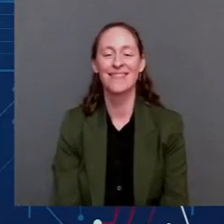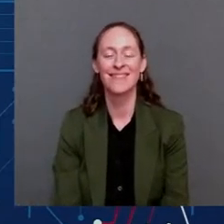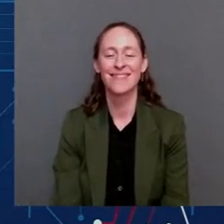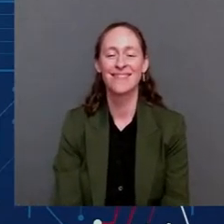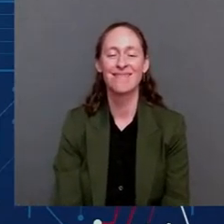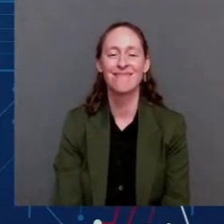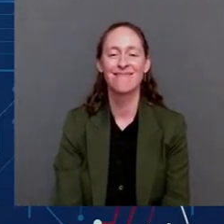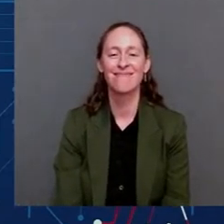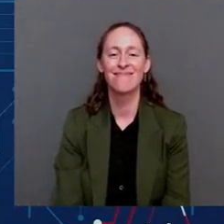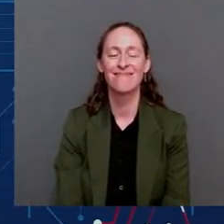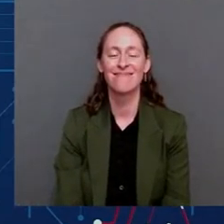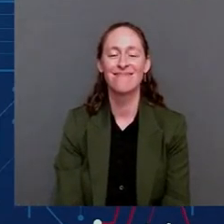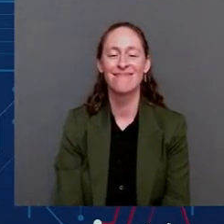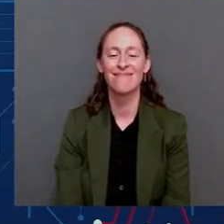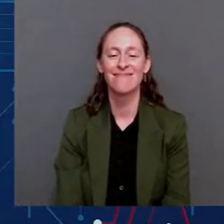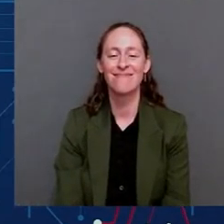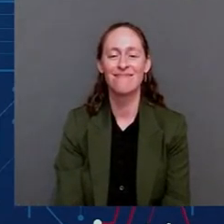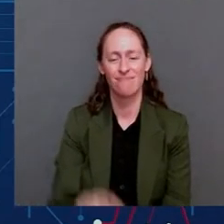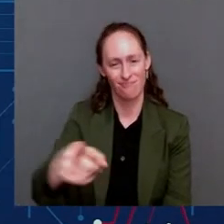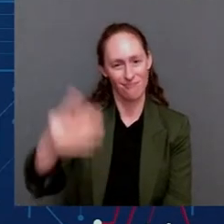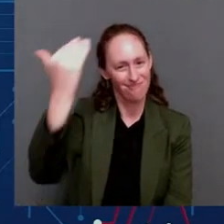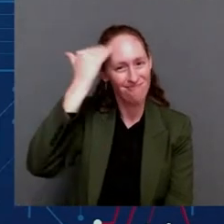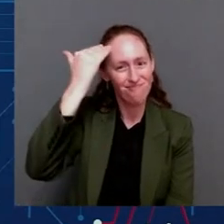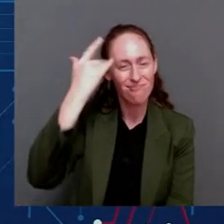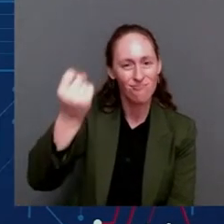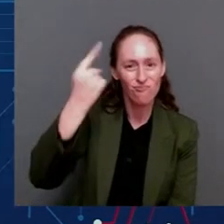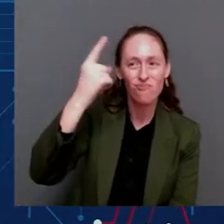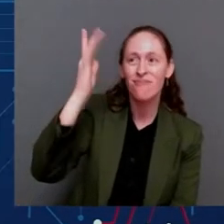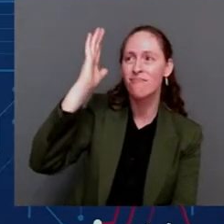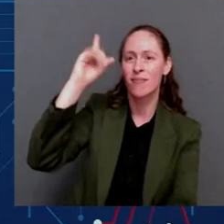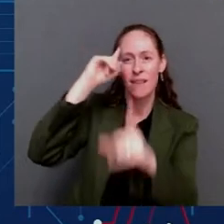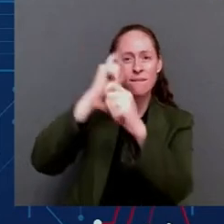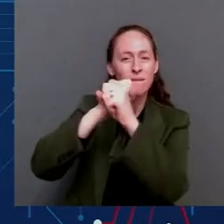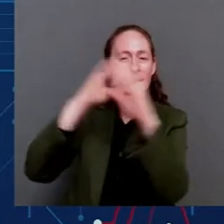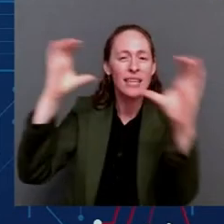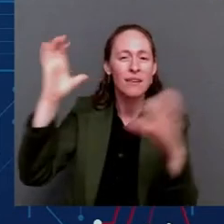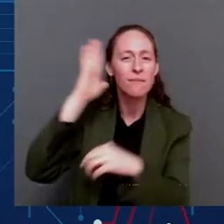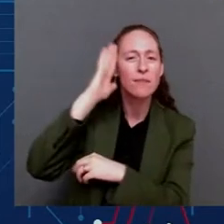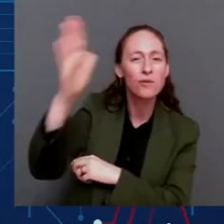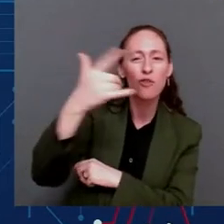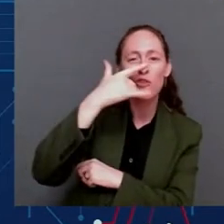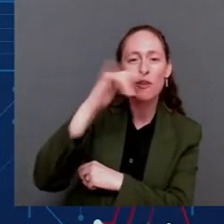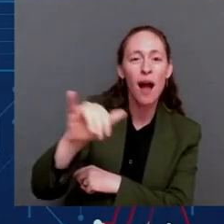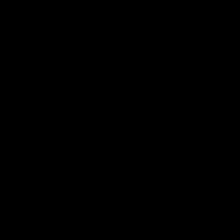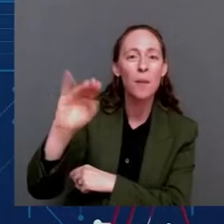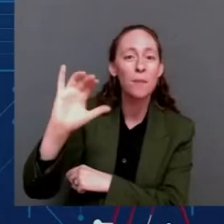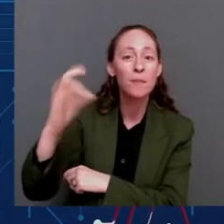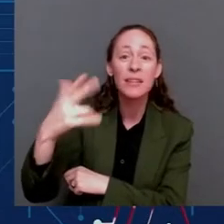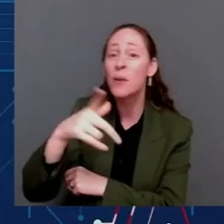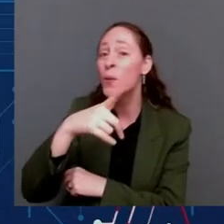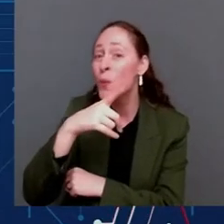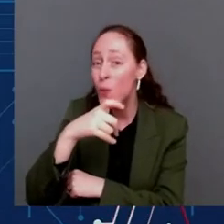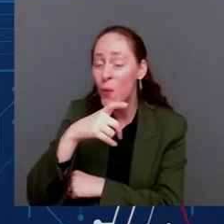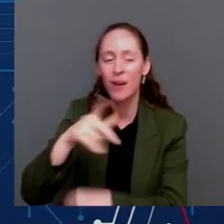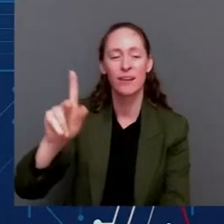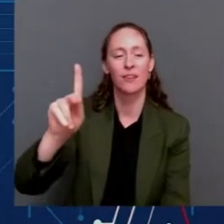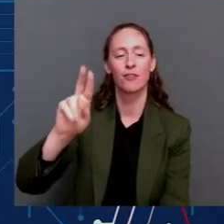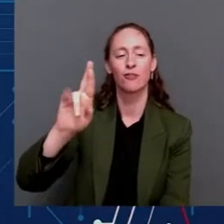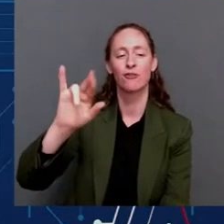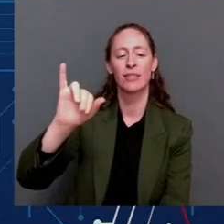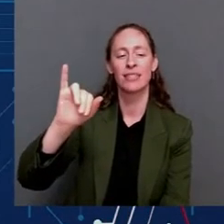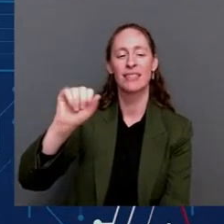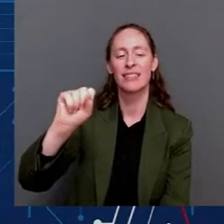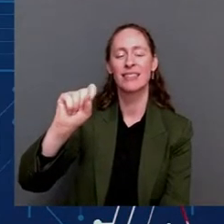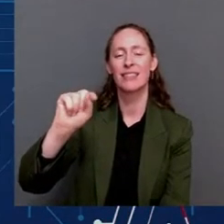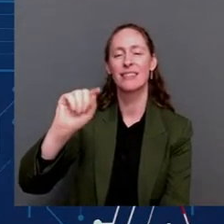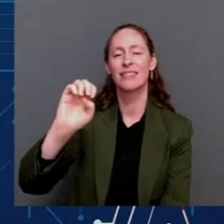in Michigan, and that's Kristen Otterman. And thank you, Kristen, and all of our friends at Hemlock for